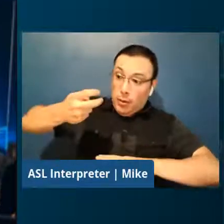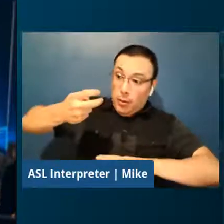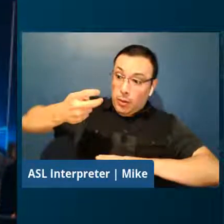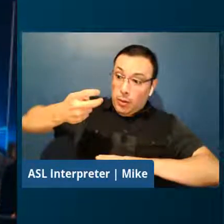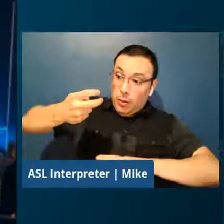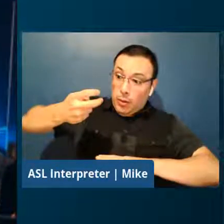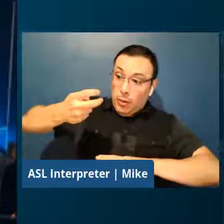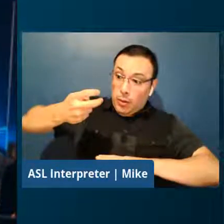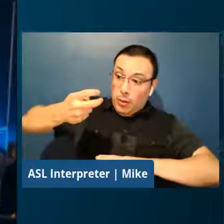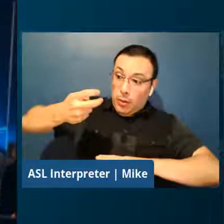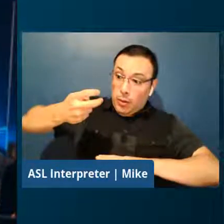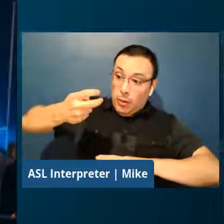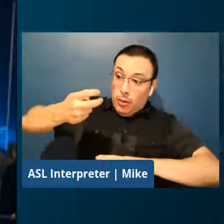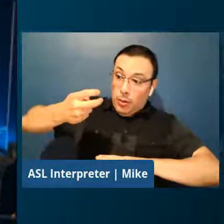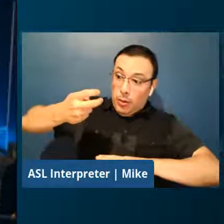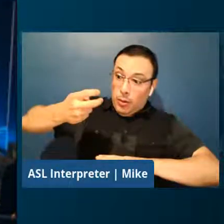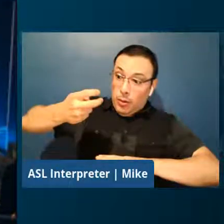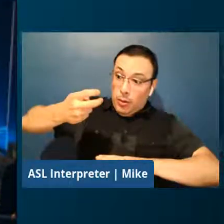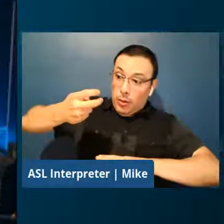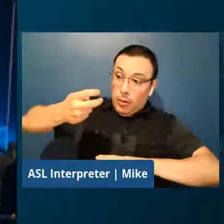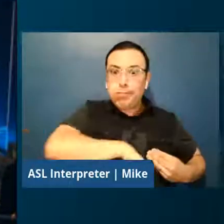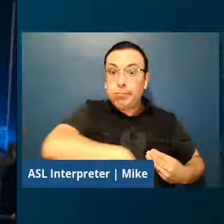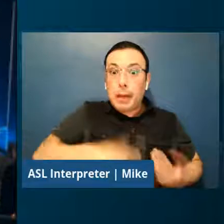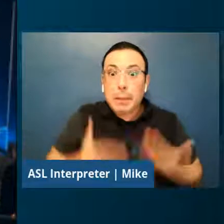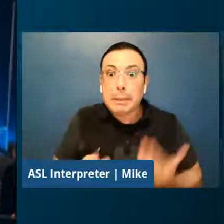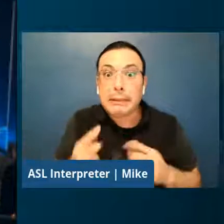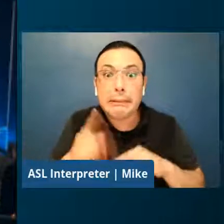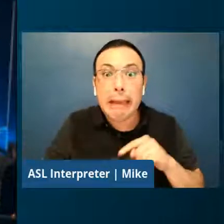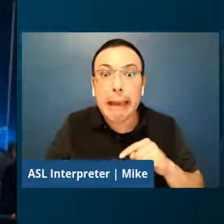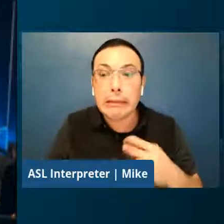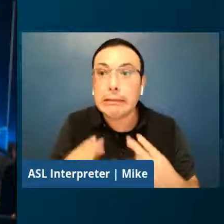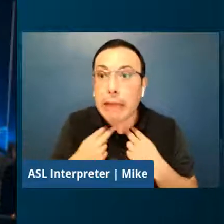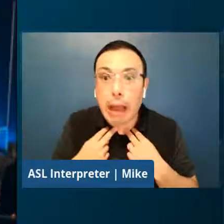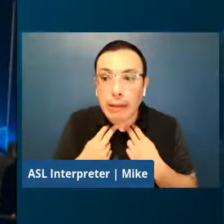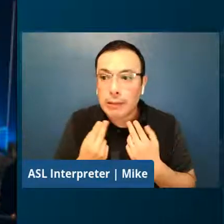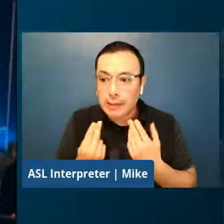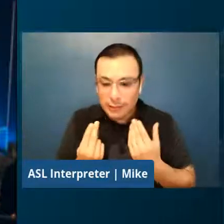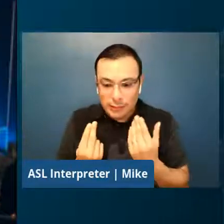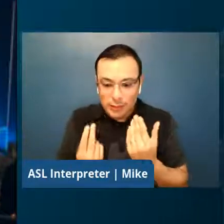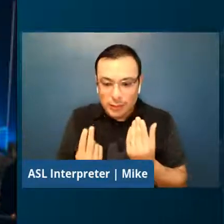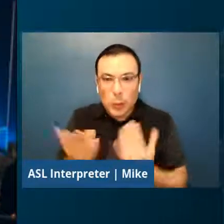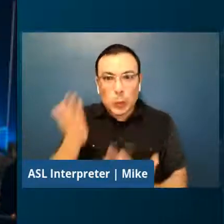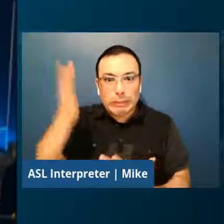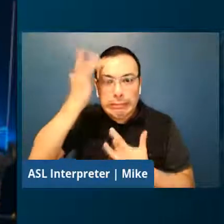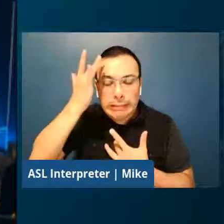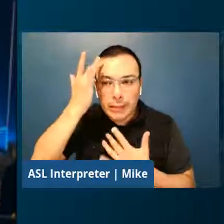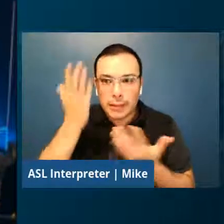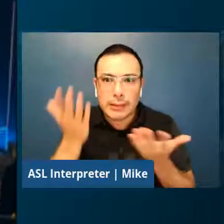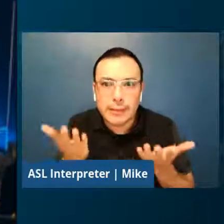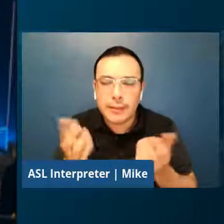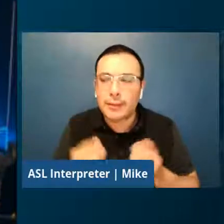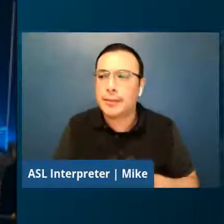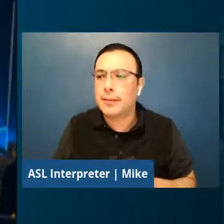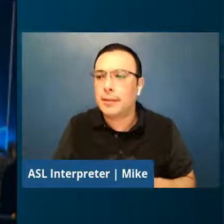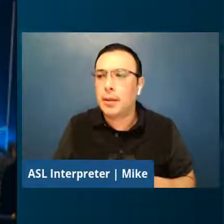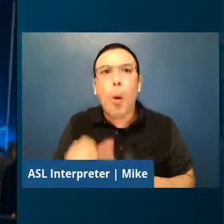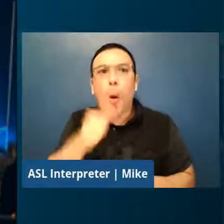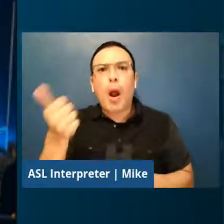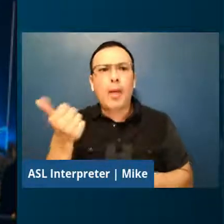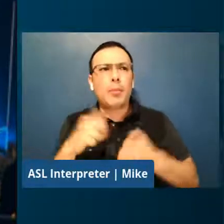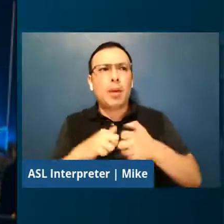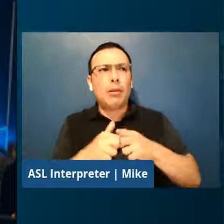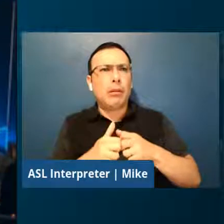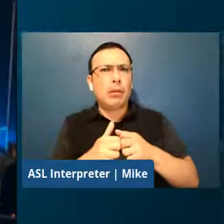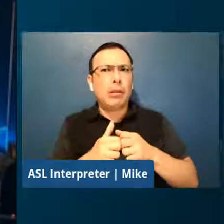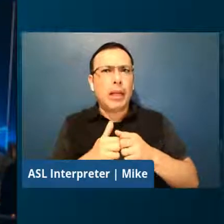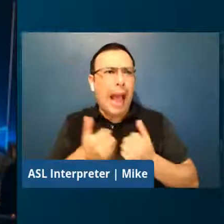to. They were also really concerned with how to prepare it. So things like how temperatures might affect it, or air pressure,